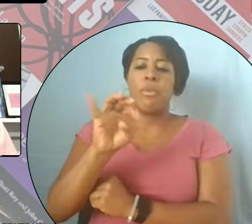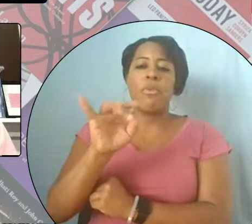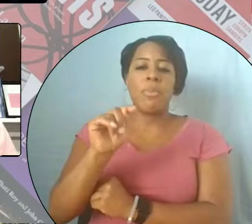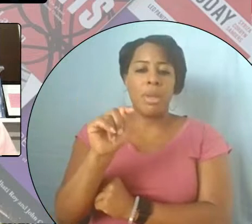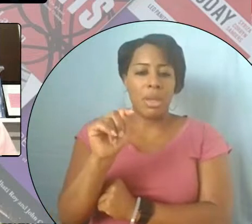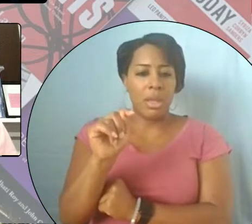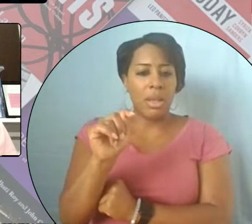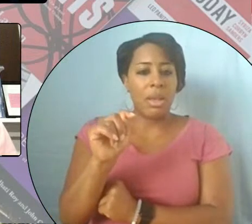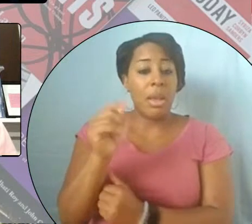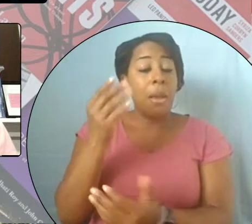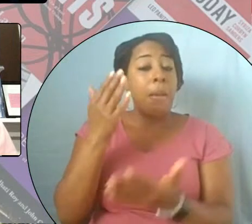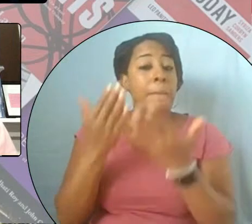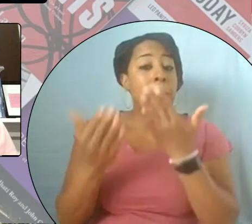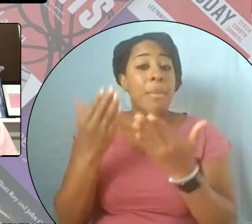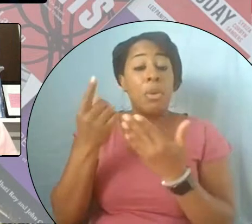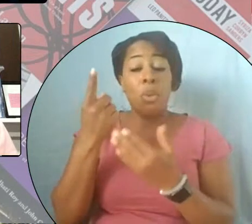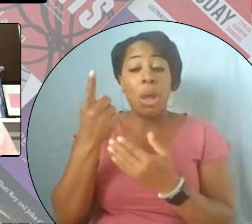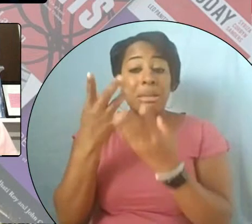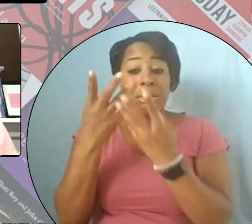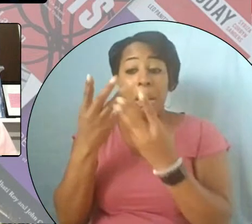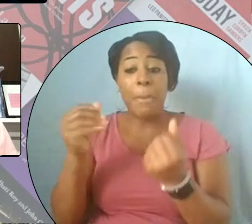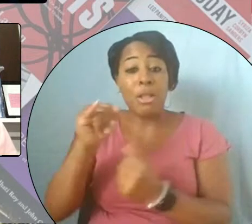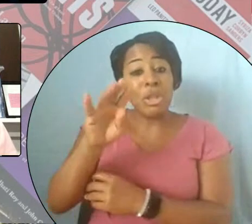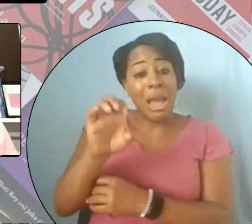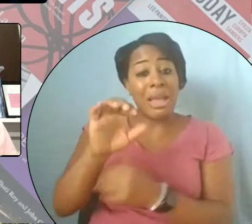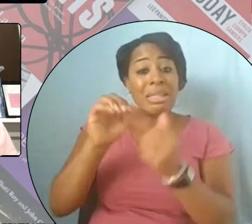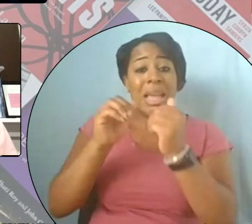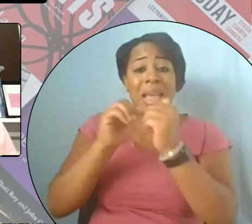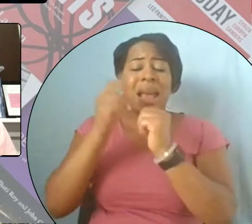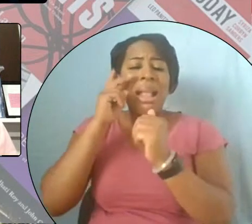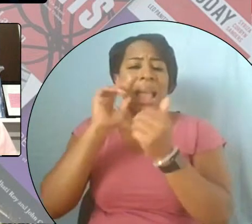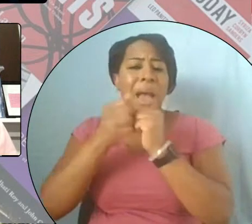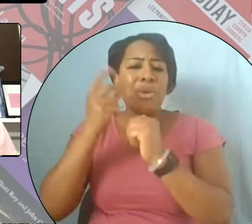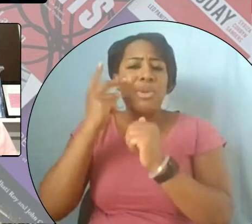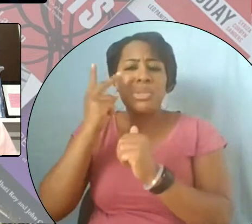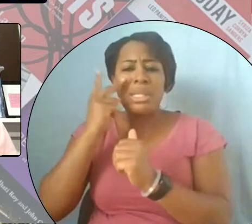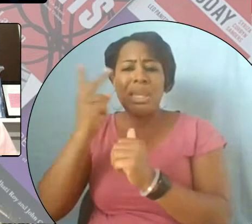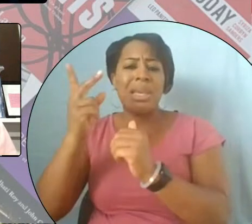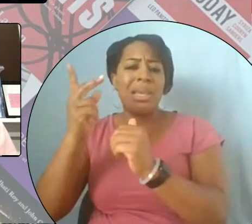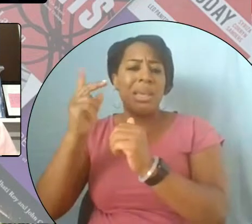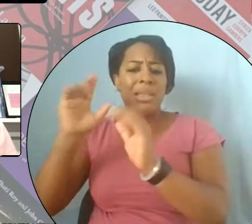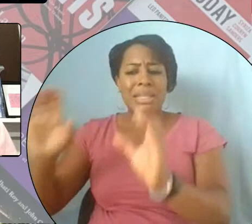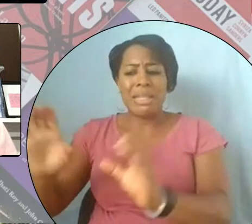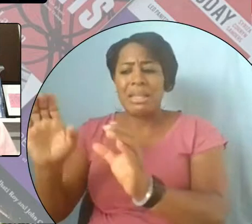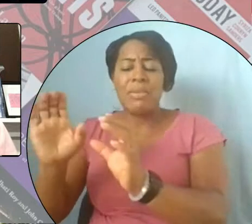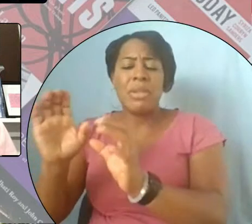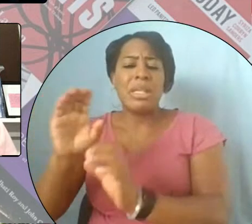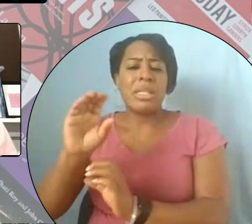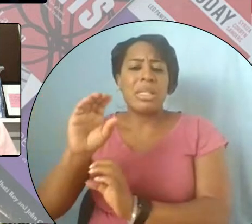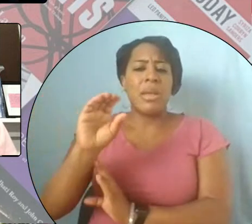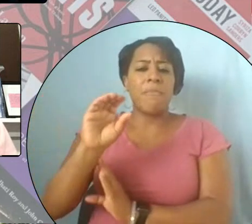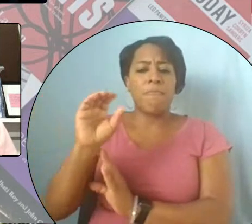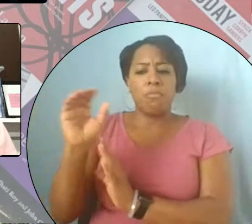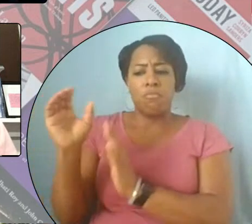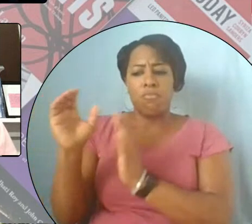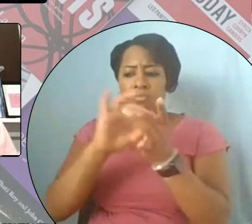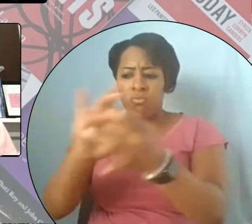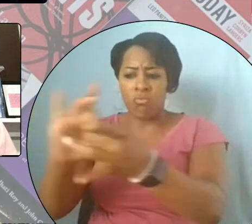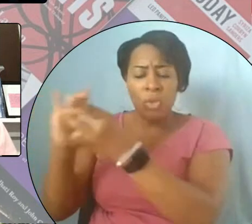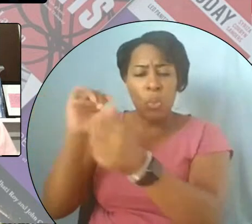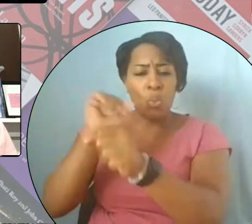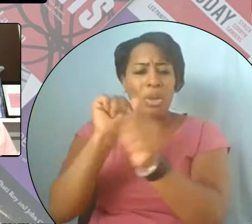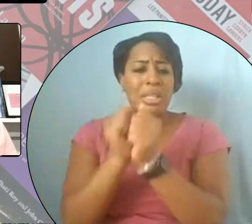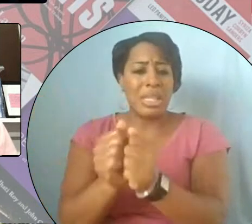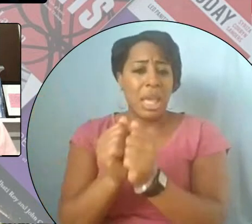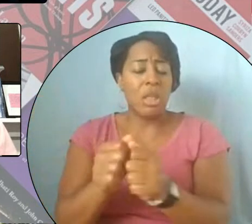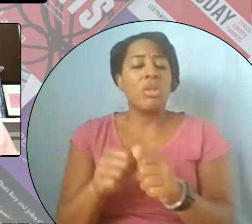movement is the Abolish ICE movement and how you see these movements working together. But before we go back into questions, I wanted to remind